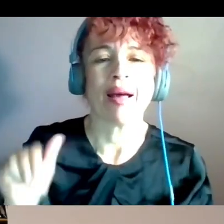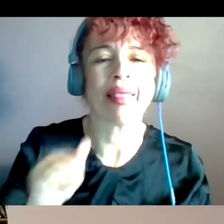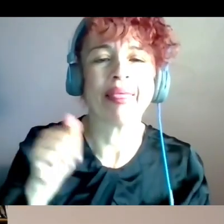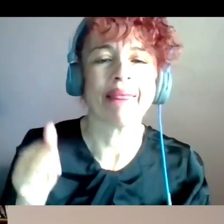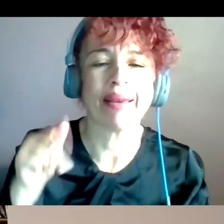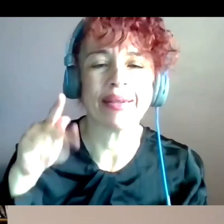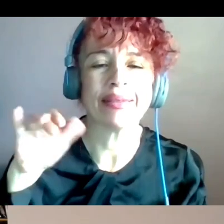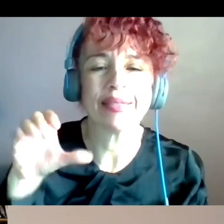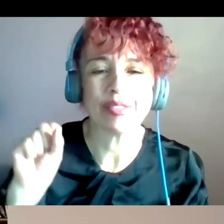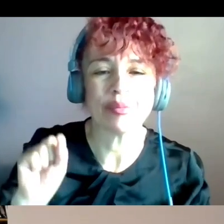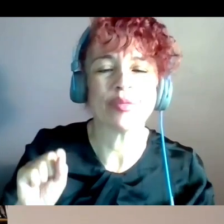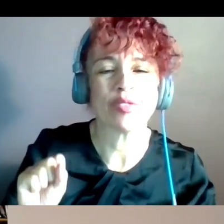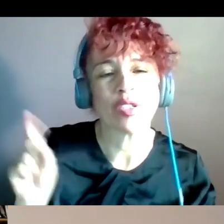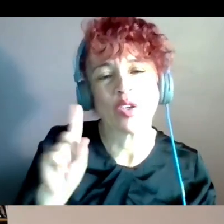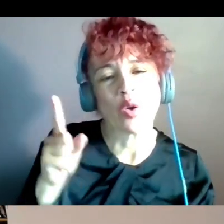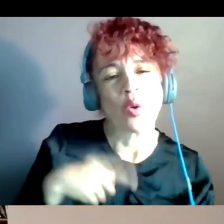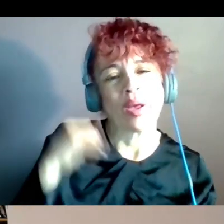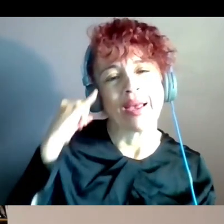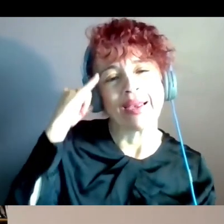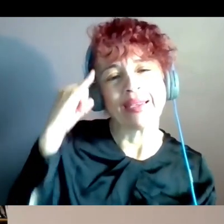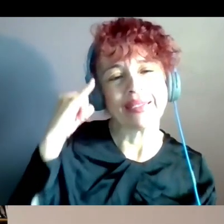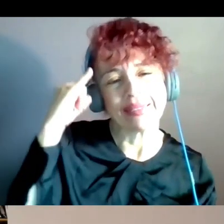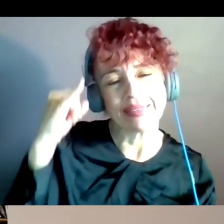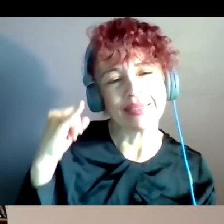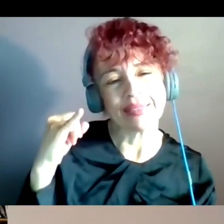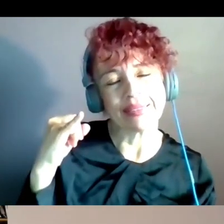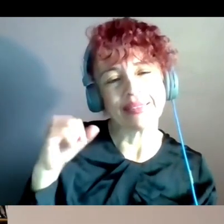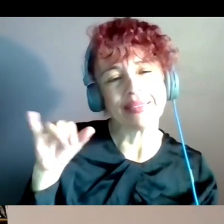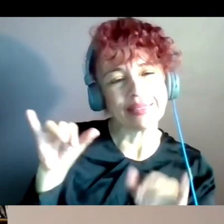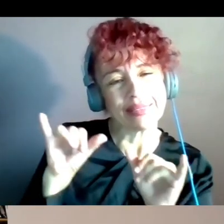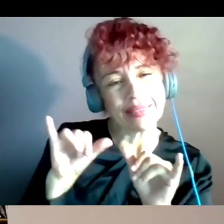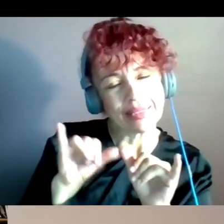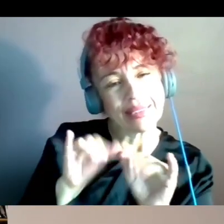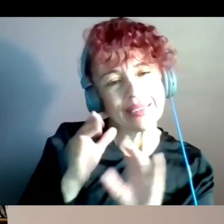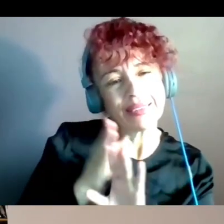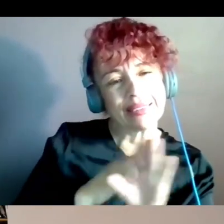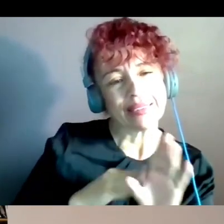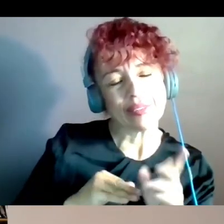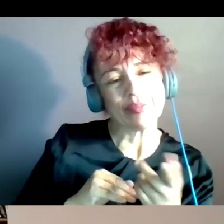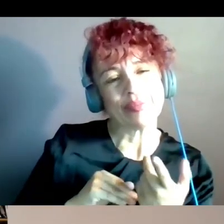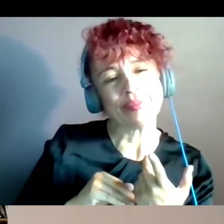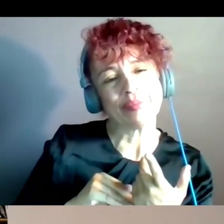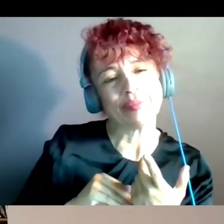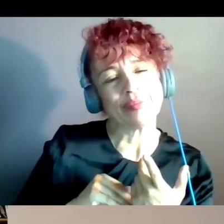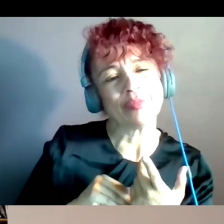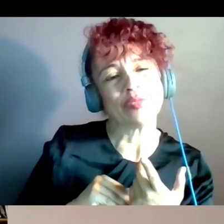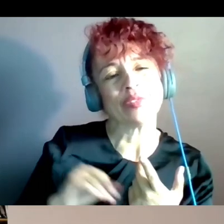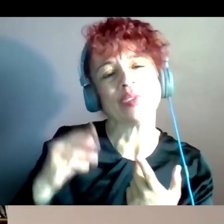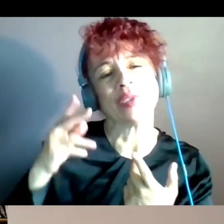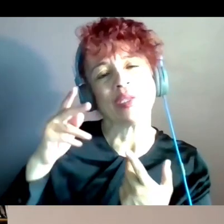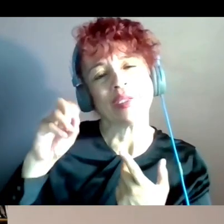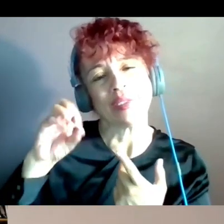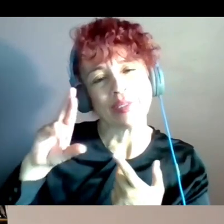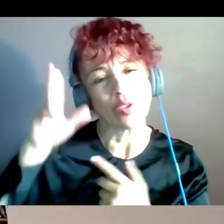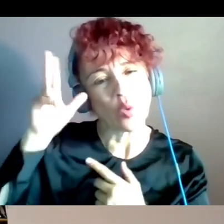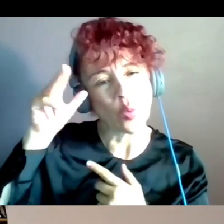screen where I had the idea to do a 1/3 size carousel, an armored carousel